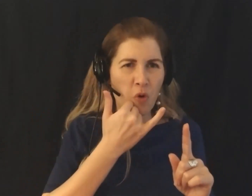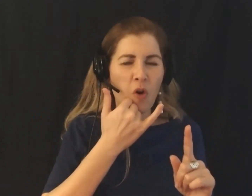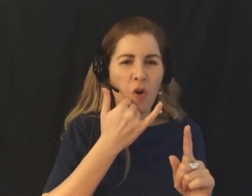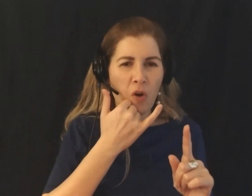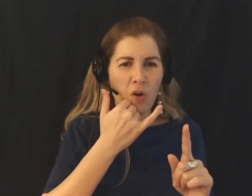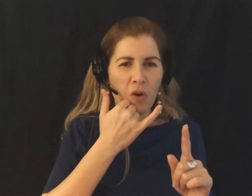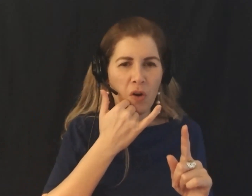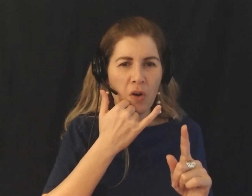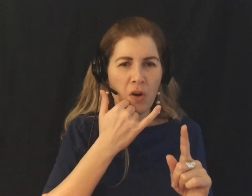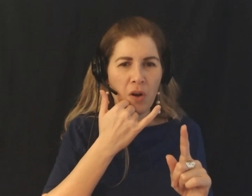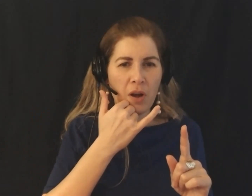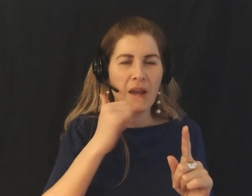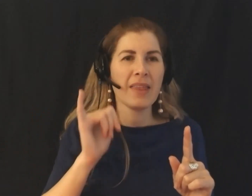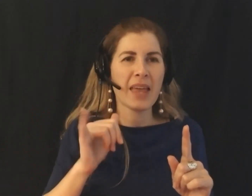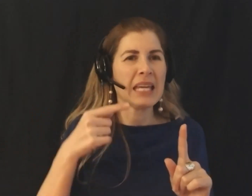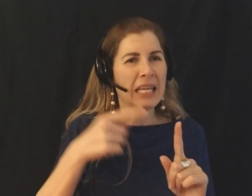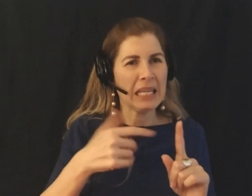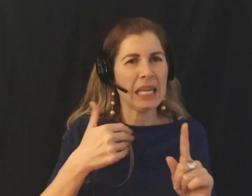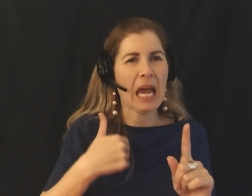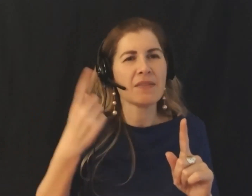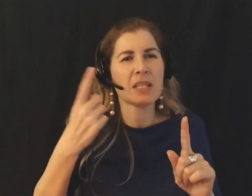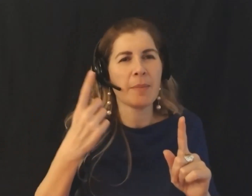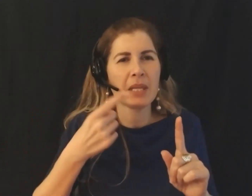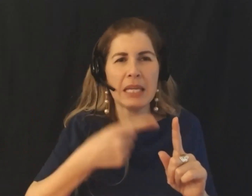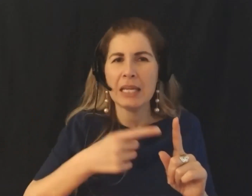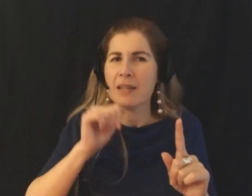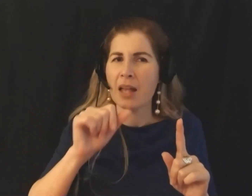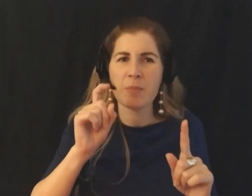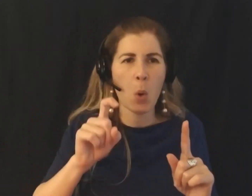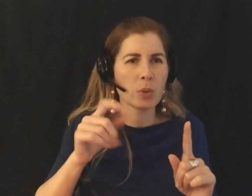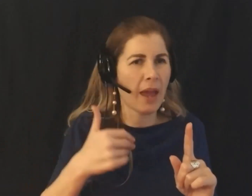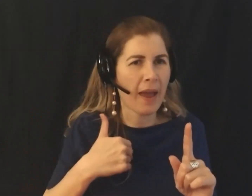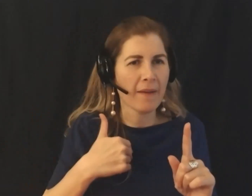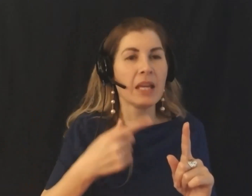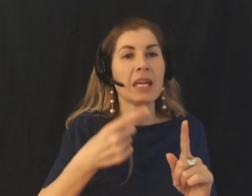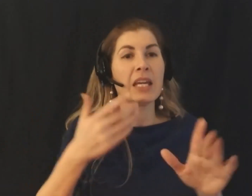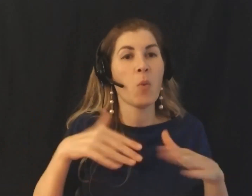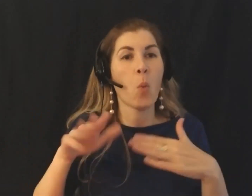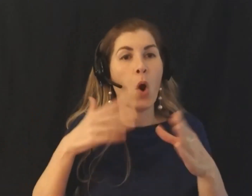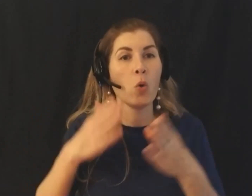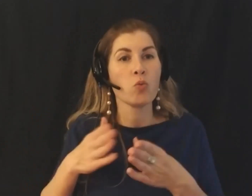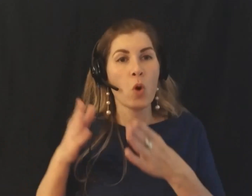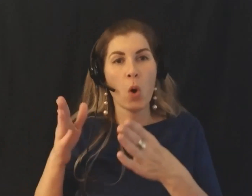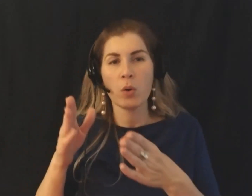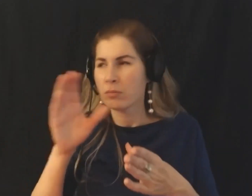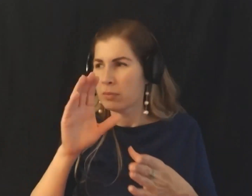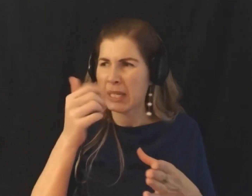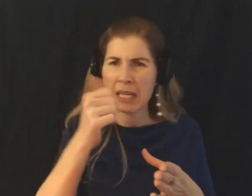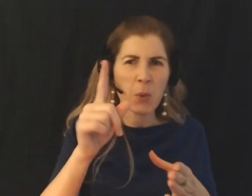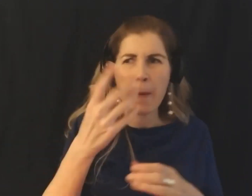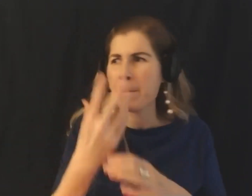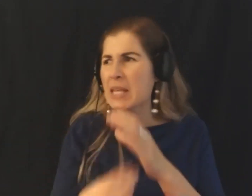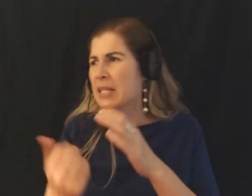that he had something he wasn't supposed to have. So he walked down the road to look to see if anybody was missing